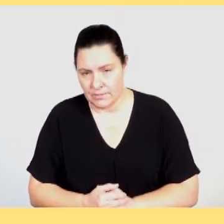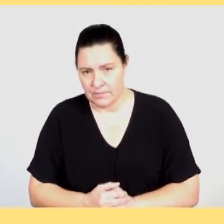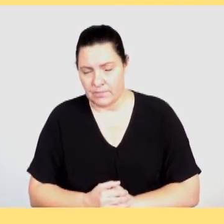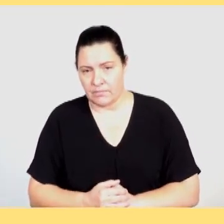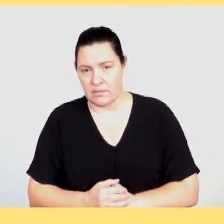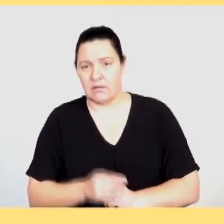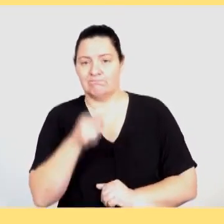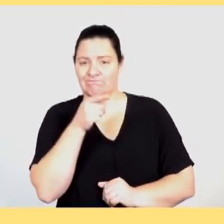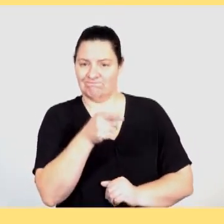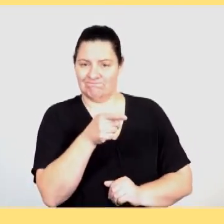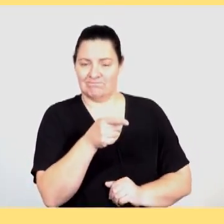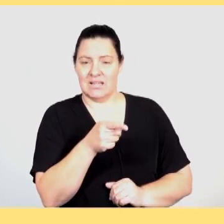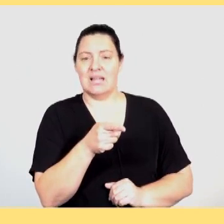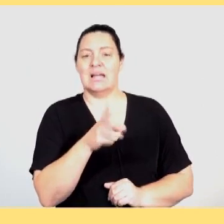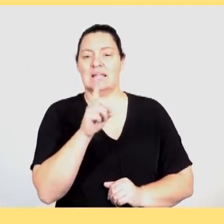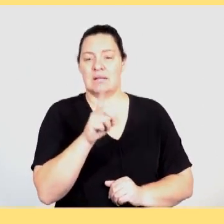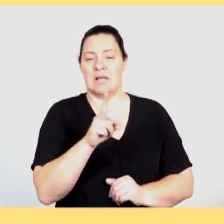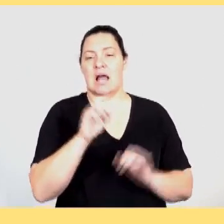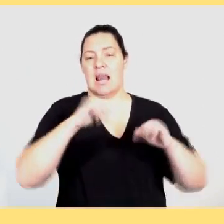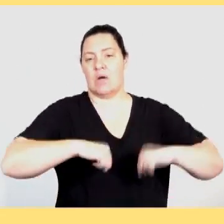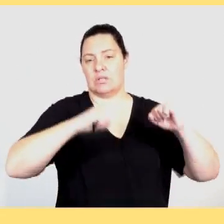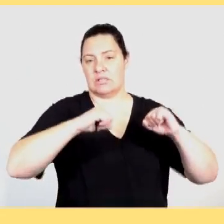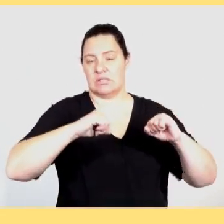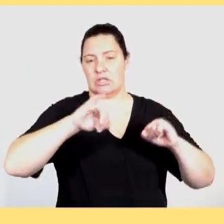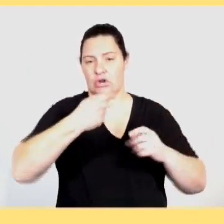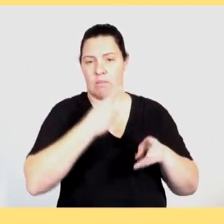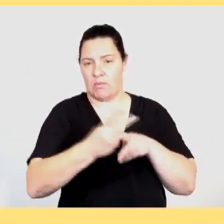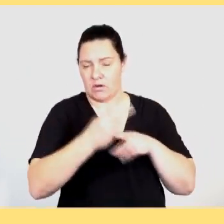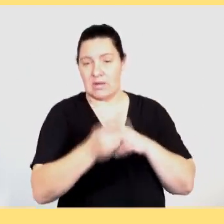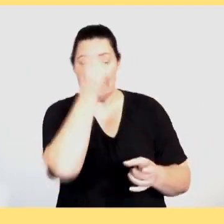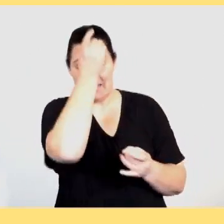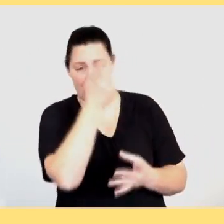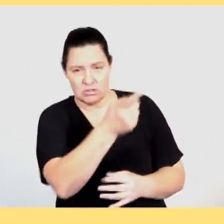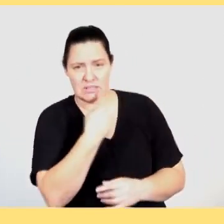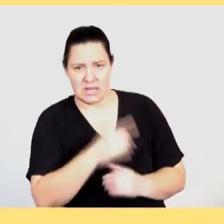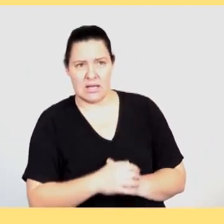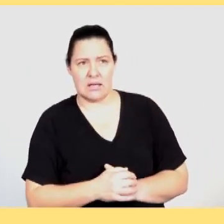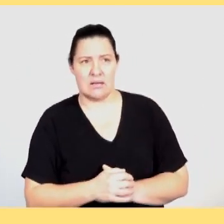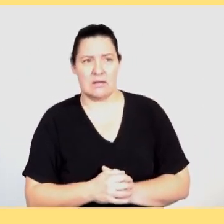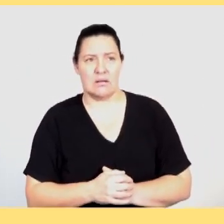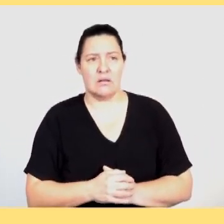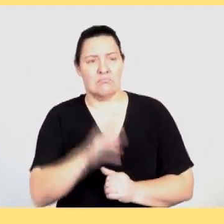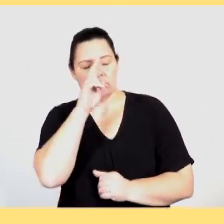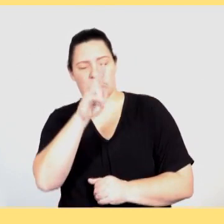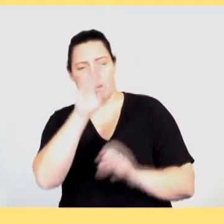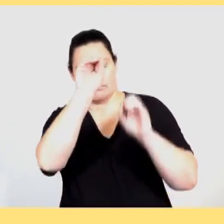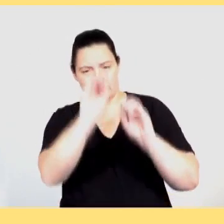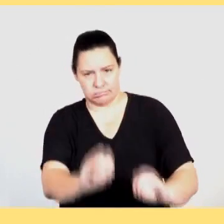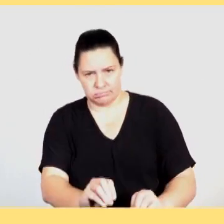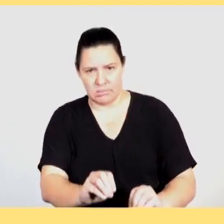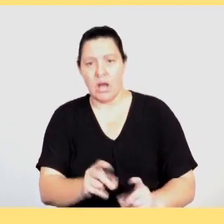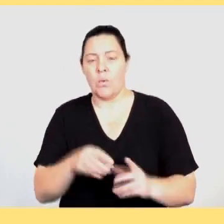journal. Here is our debtors' allowances journal preparation. It says on the information, enter the transactions